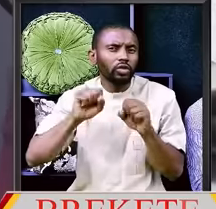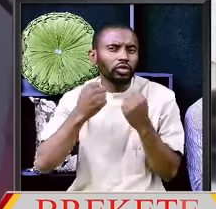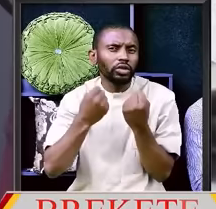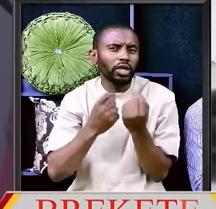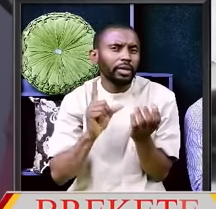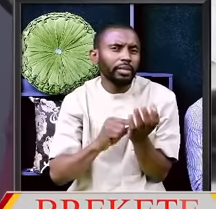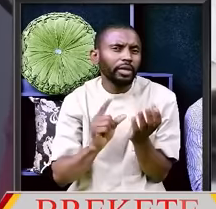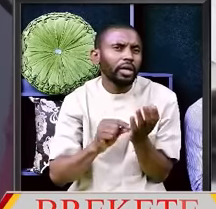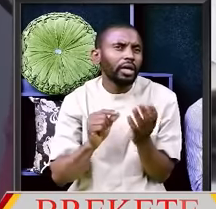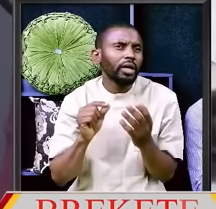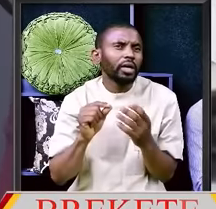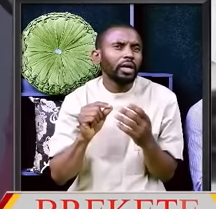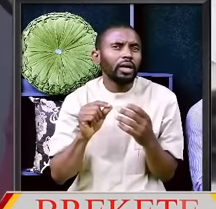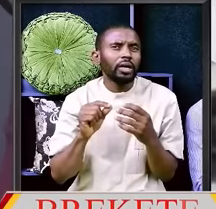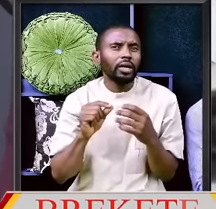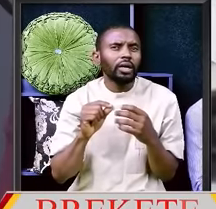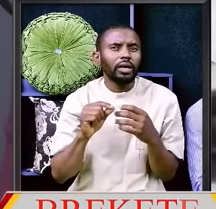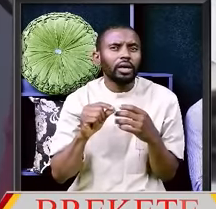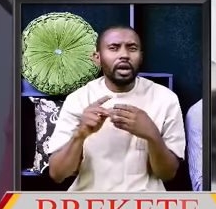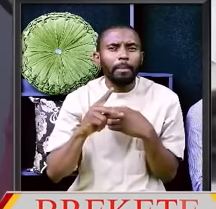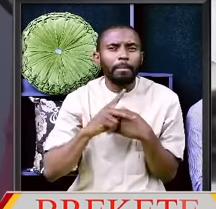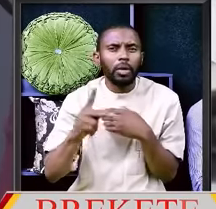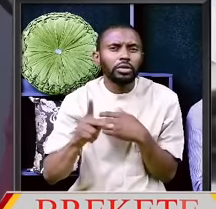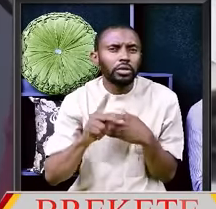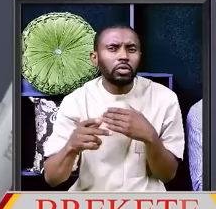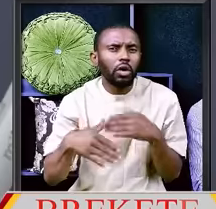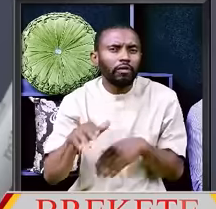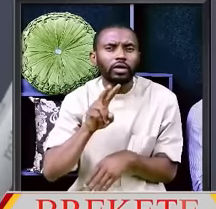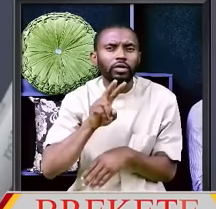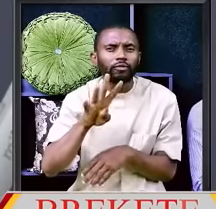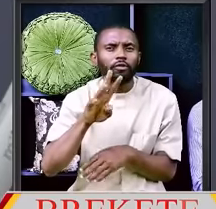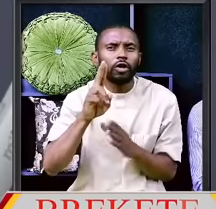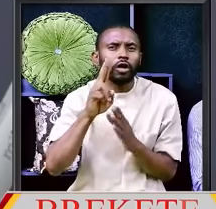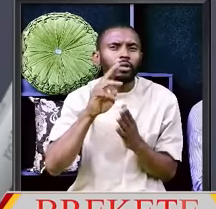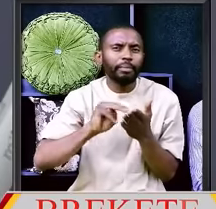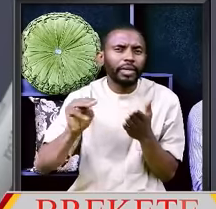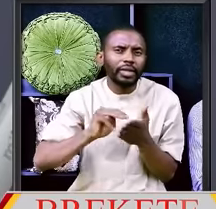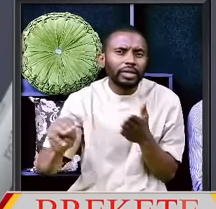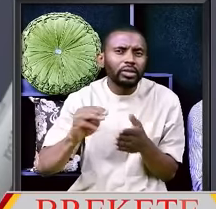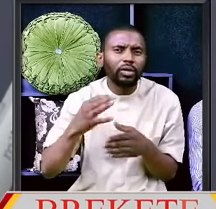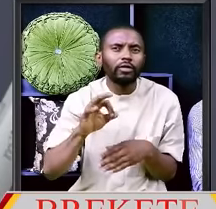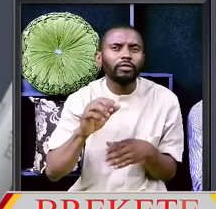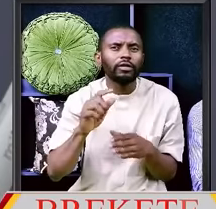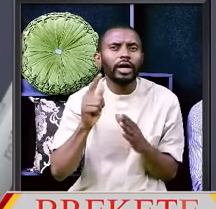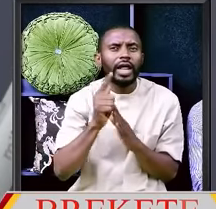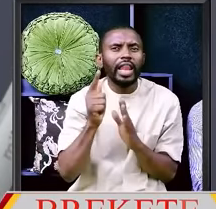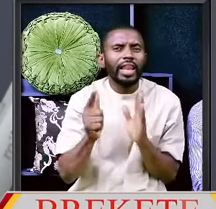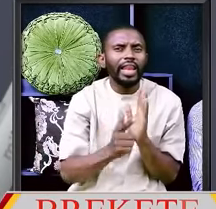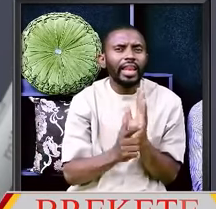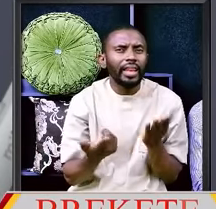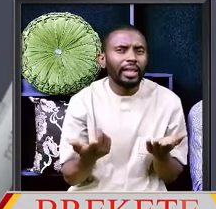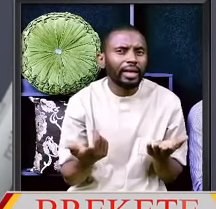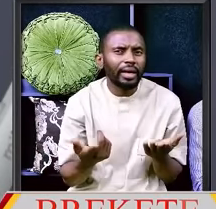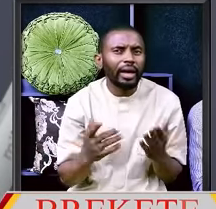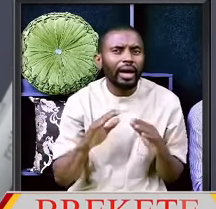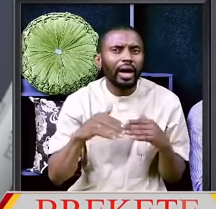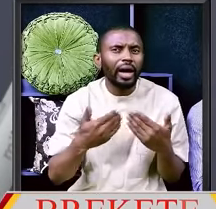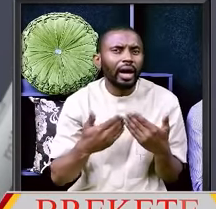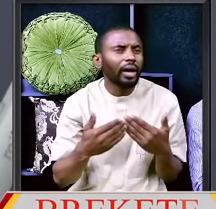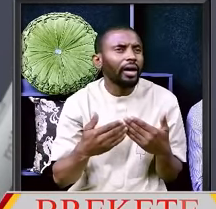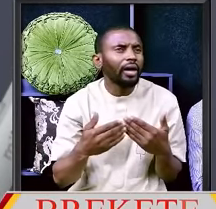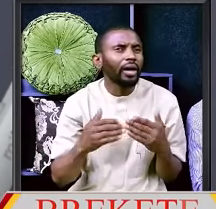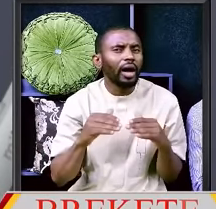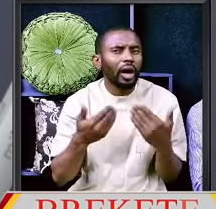posting over 24 messages, oh, the nigger is dead. The nigger is gone. How would you refer to your husband as a